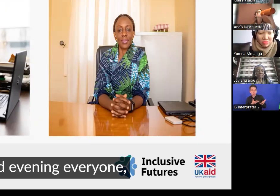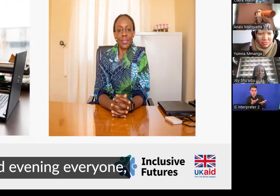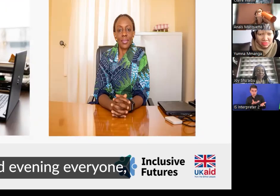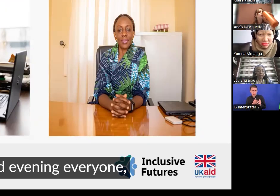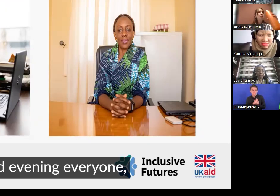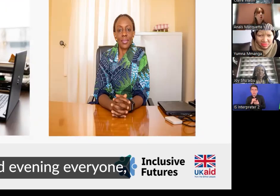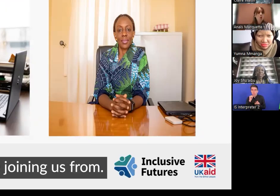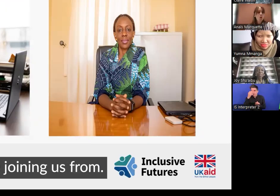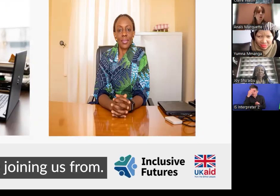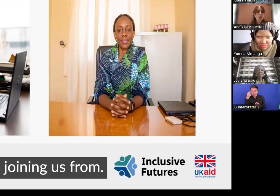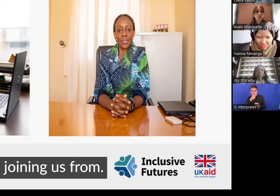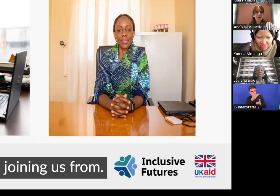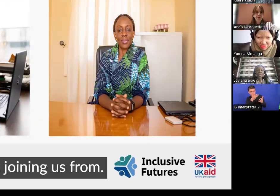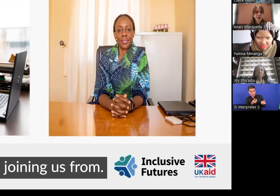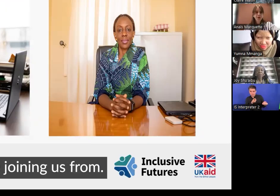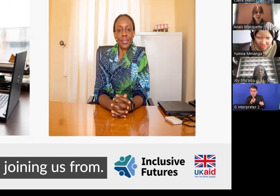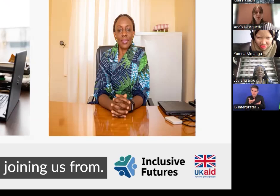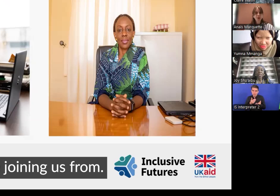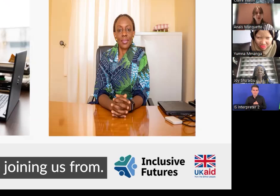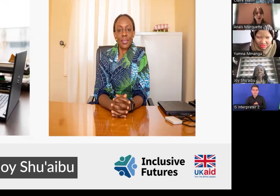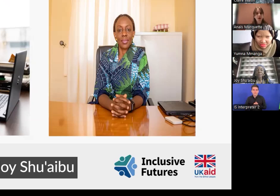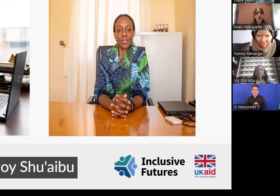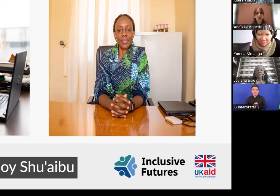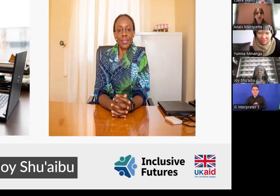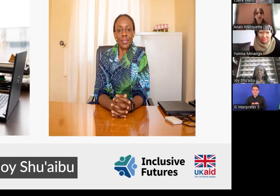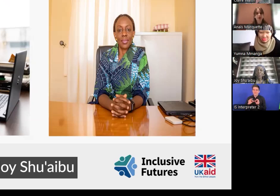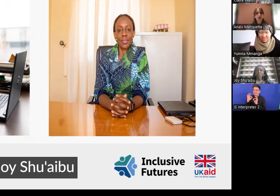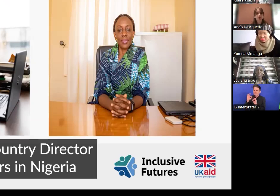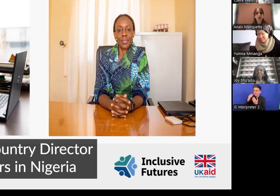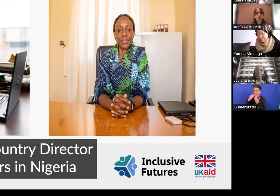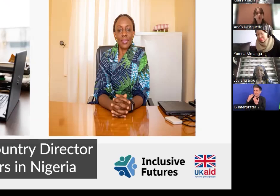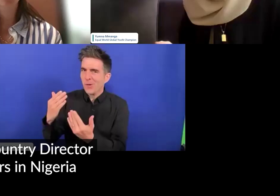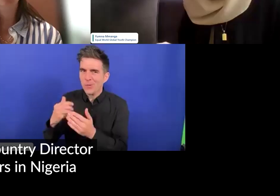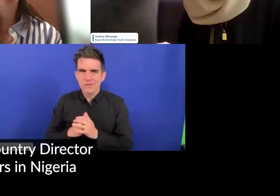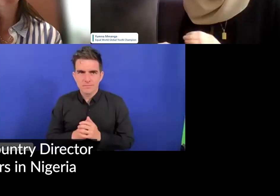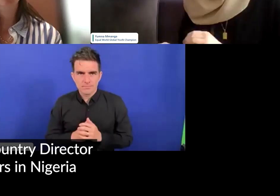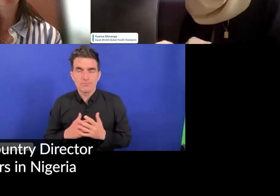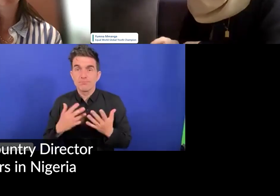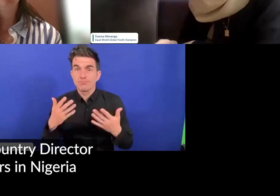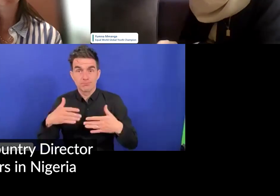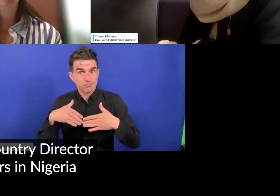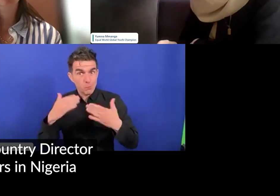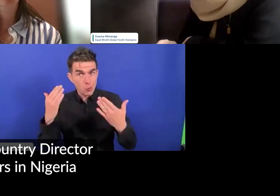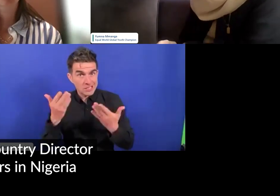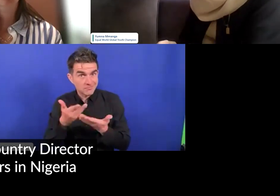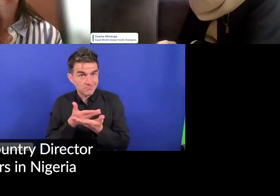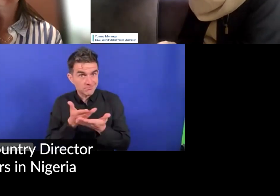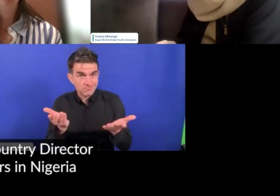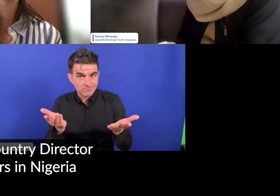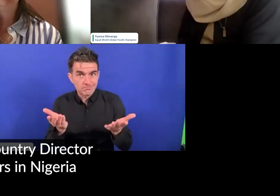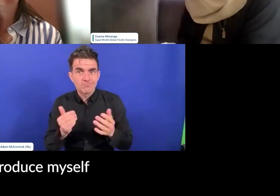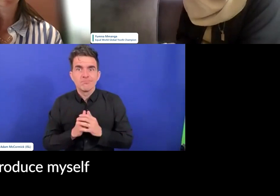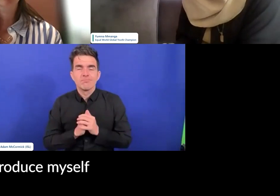evening, everyone, wherever you are joining us from. My name is Joy Shu'aibu, and I am the Country Director for Sightsavers in